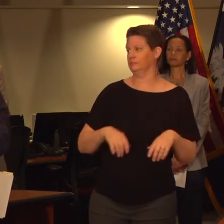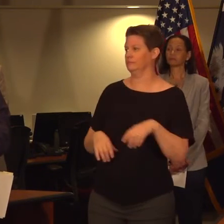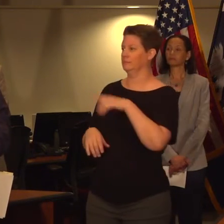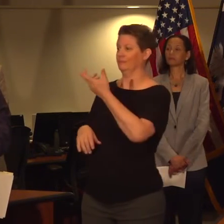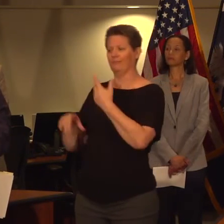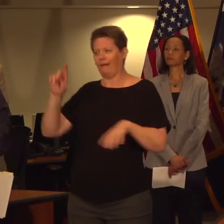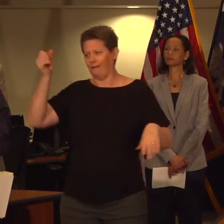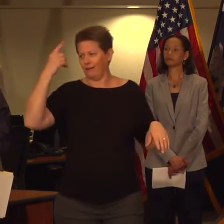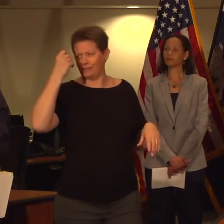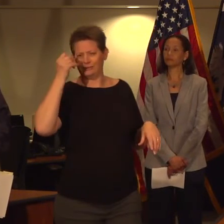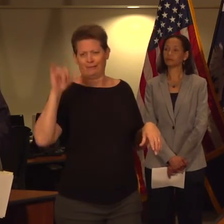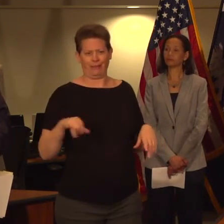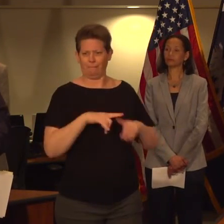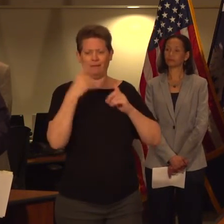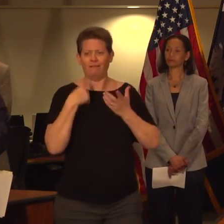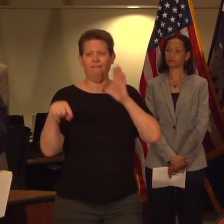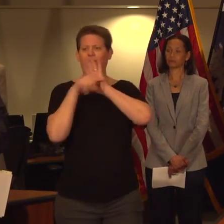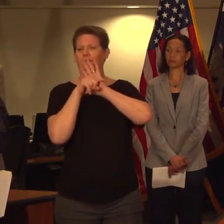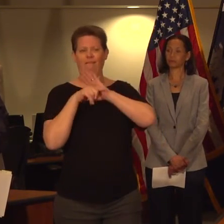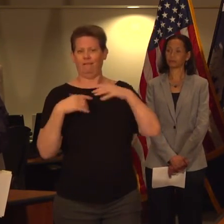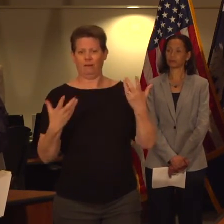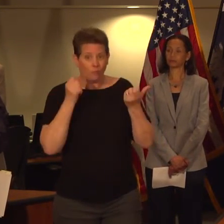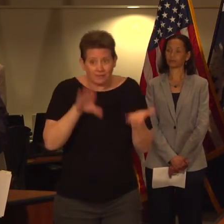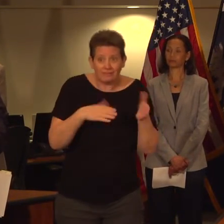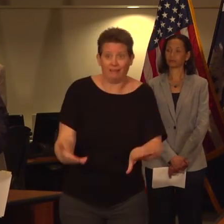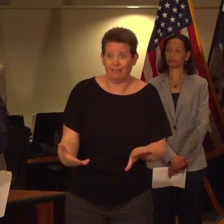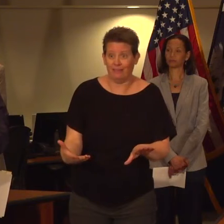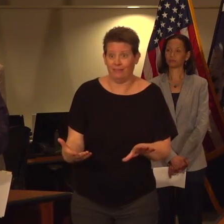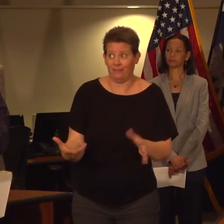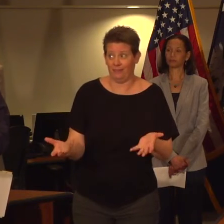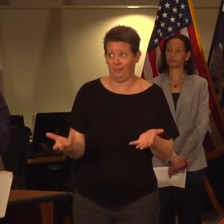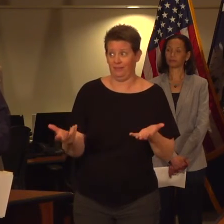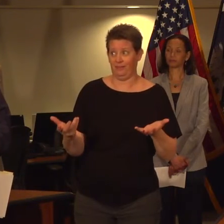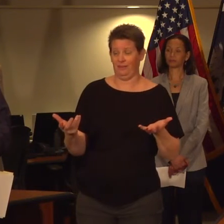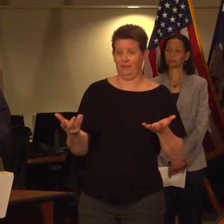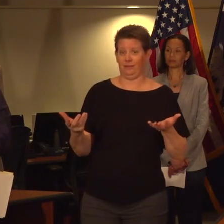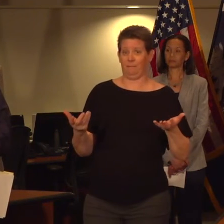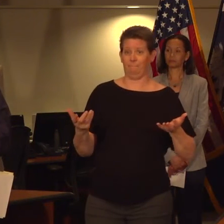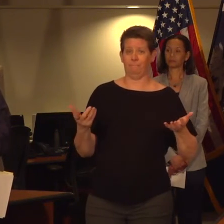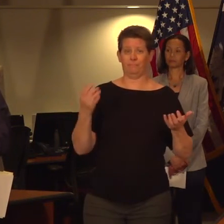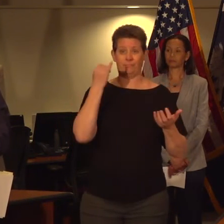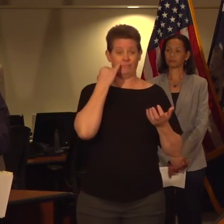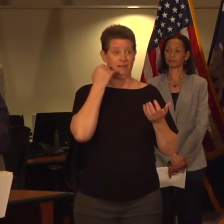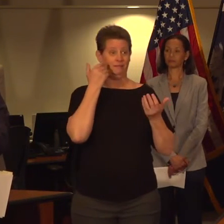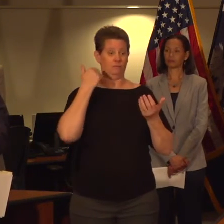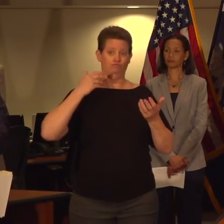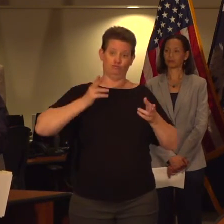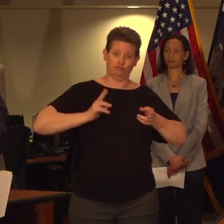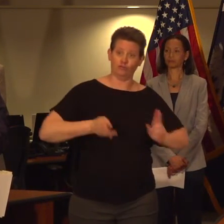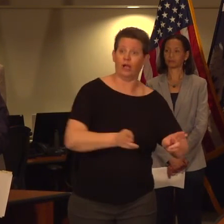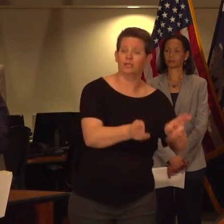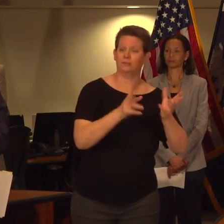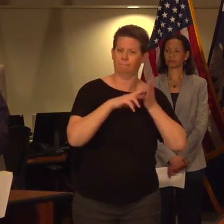that, Governor, but the downside of that are deaths. So if you're making the wrong call or moving too fast, that means people